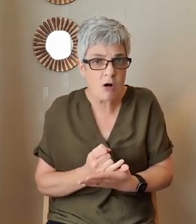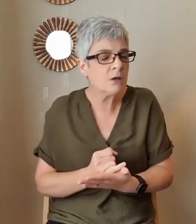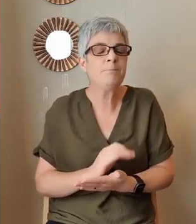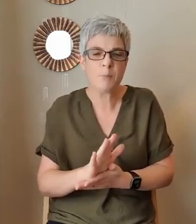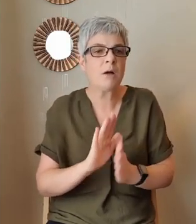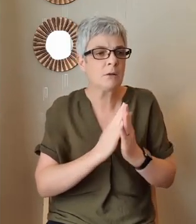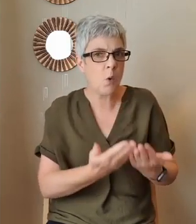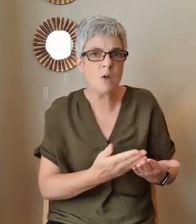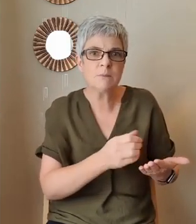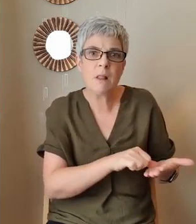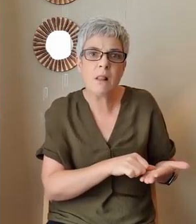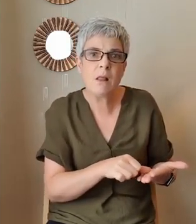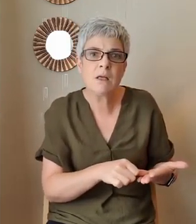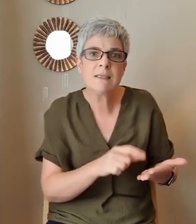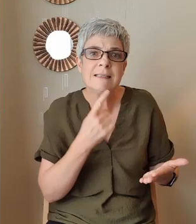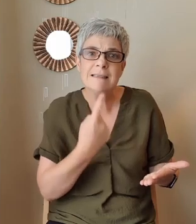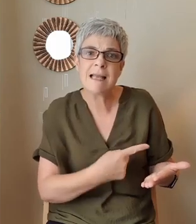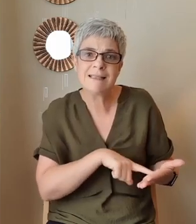gospel says otherwise.